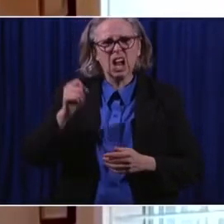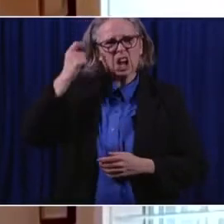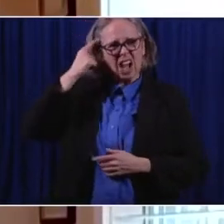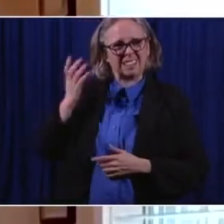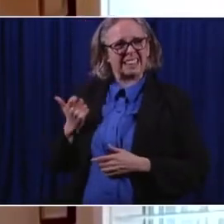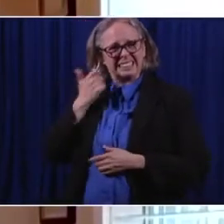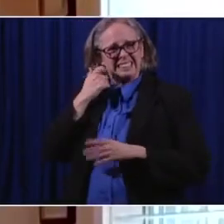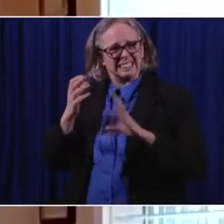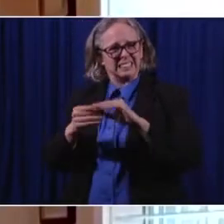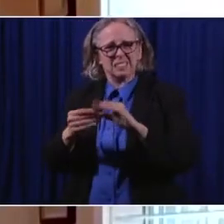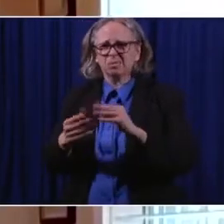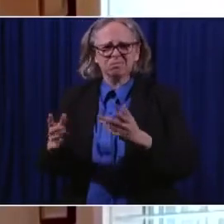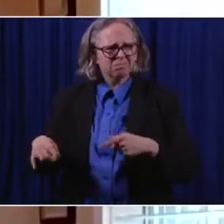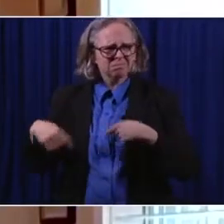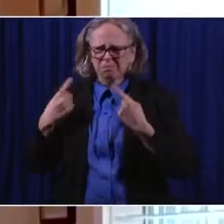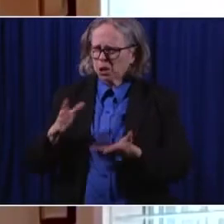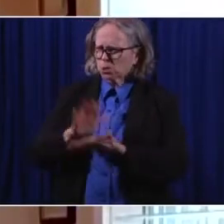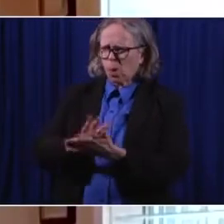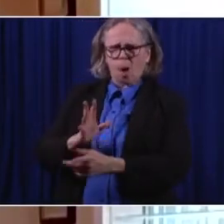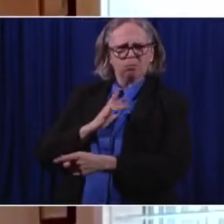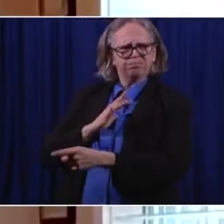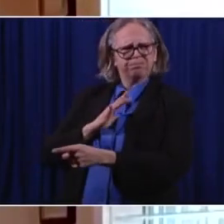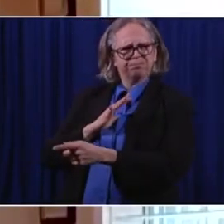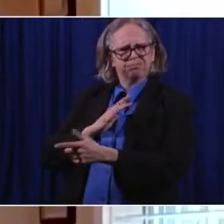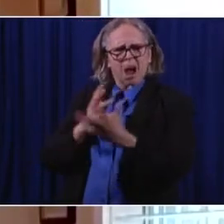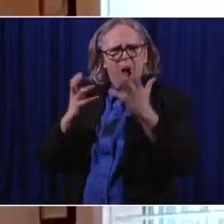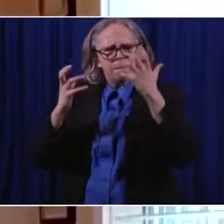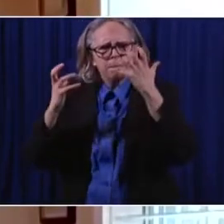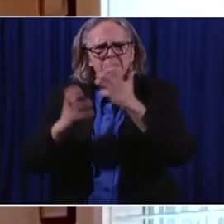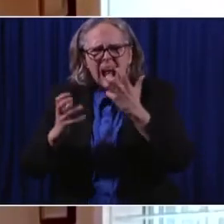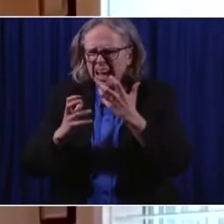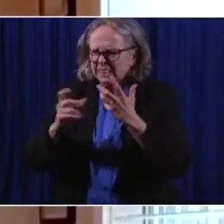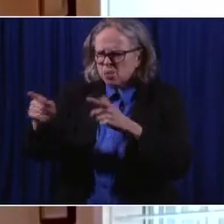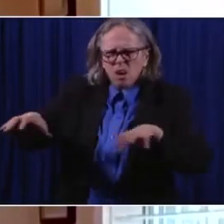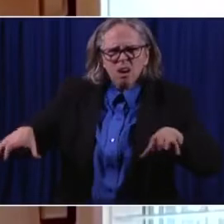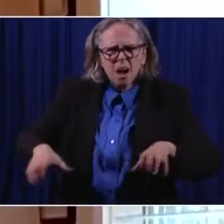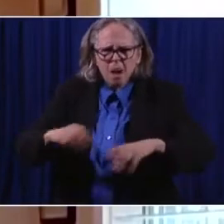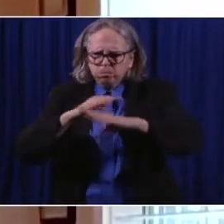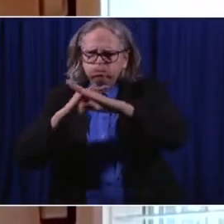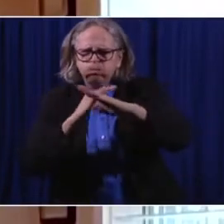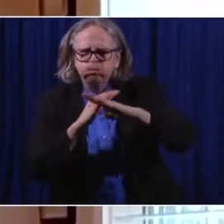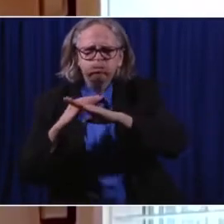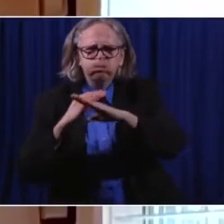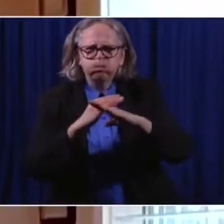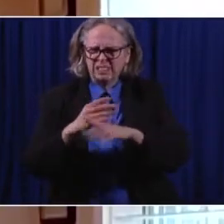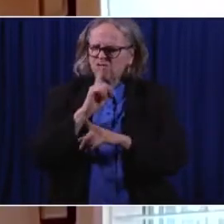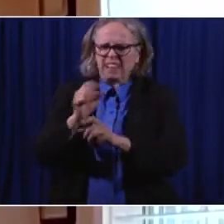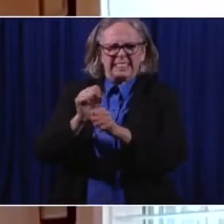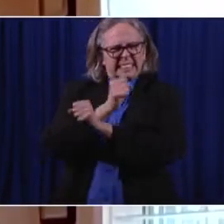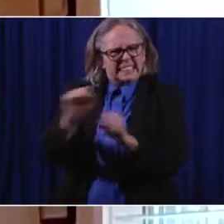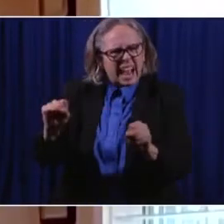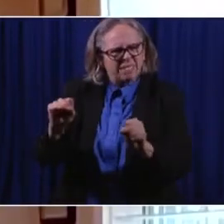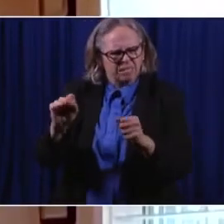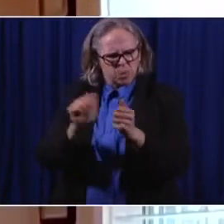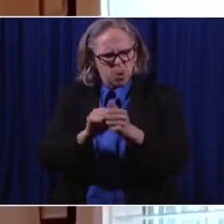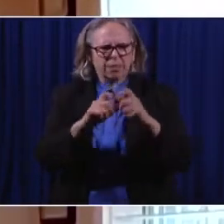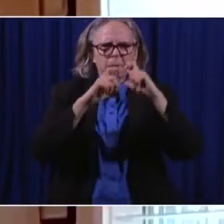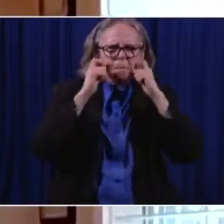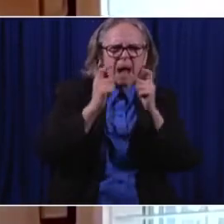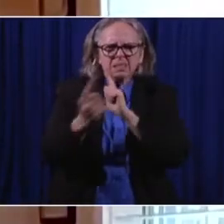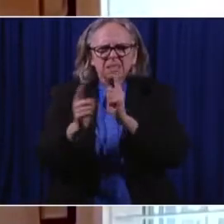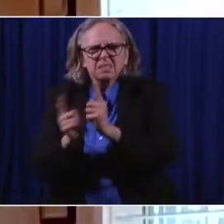a tremendous job of implementing robust safety measures. When they're applied daily across the state,